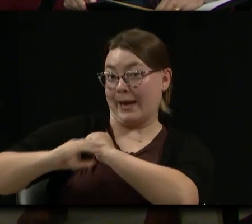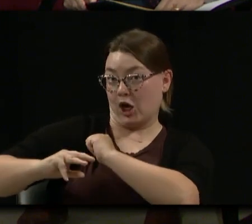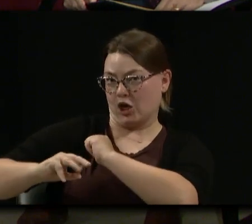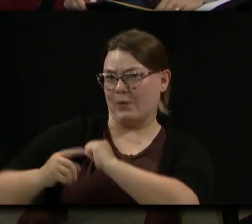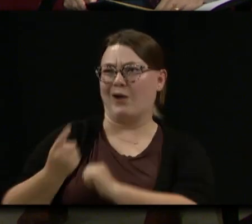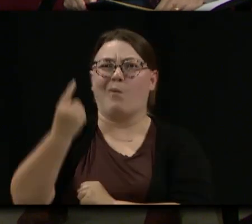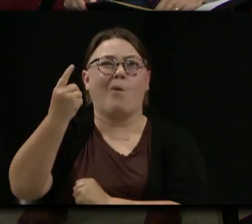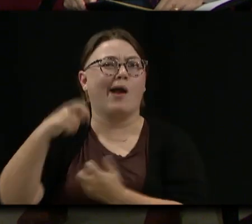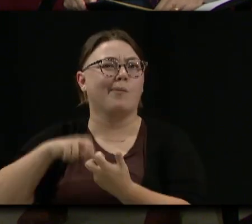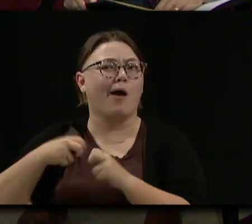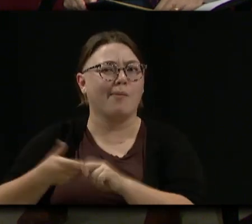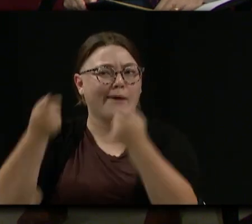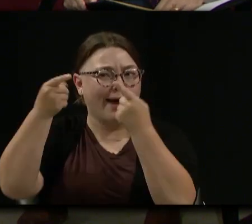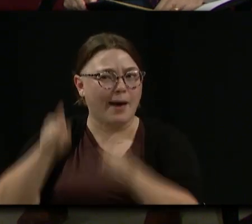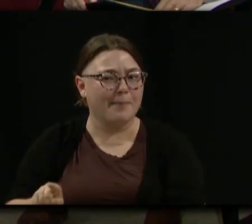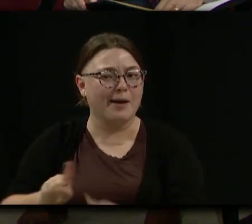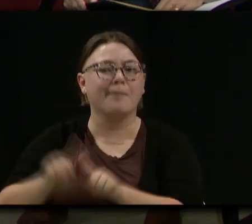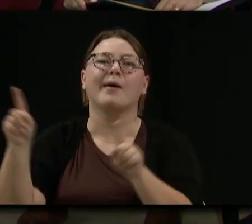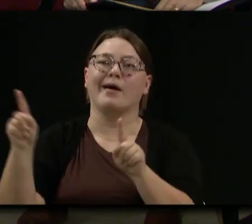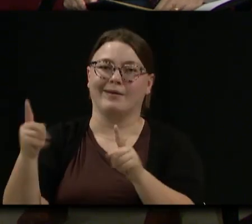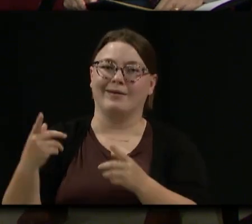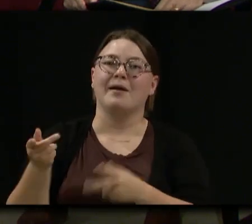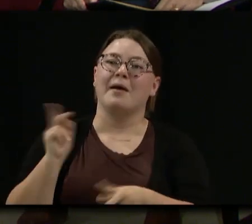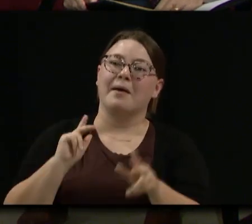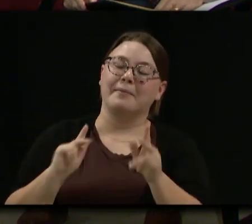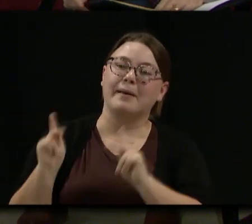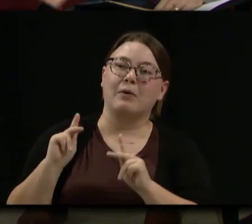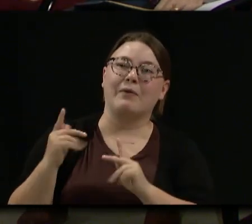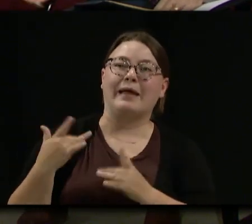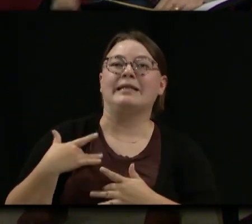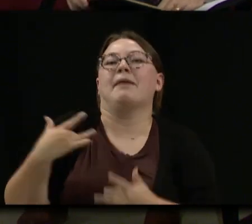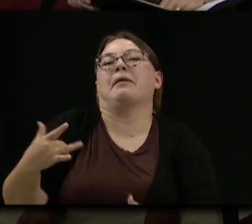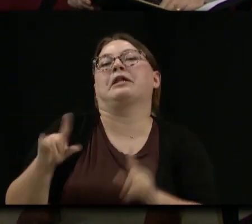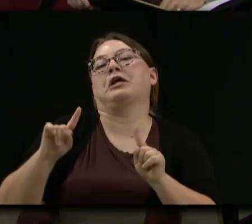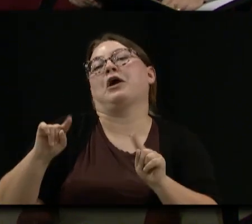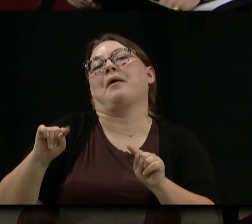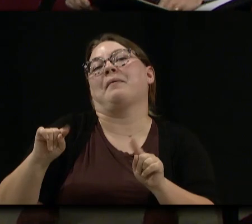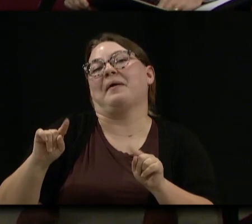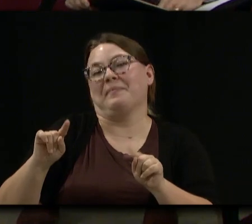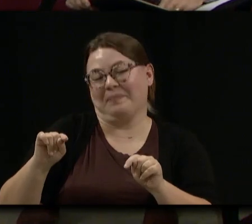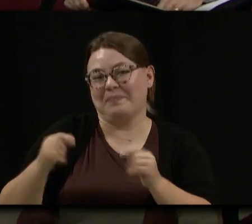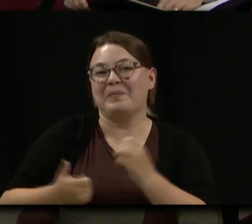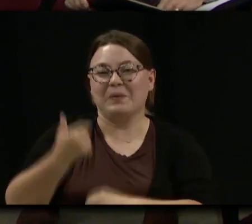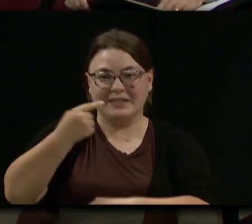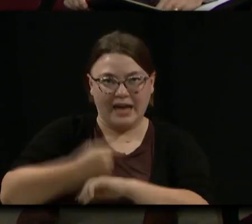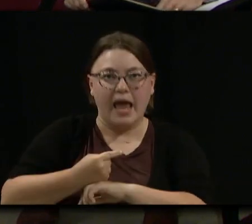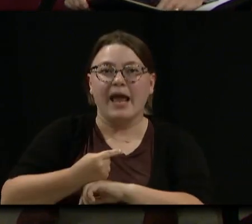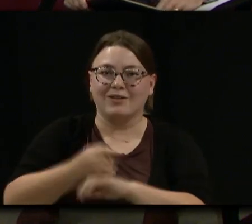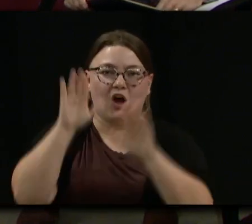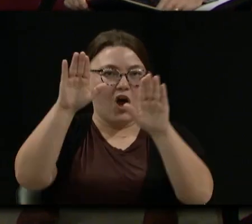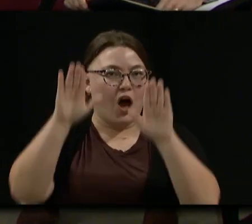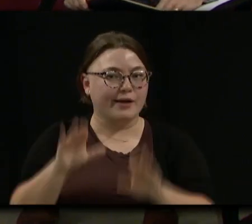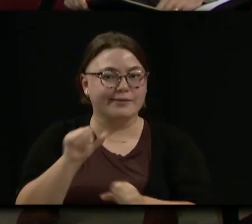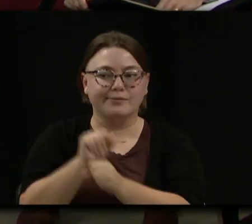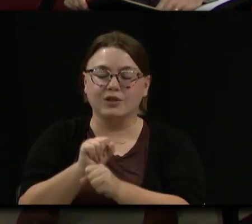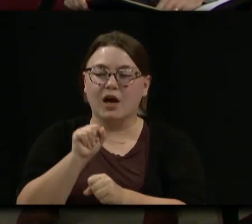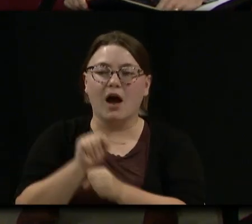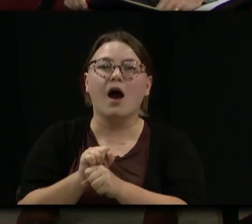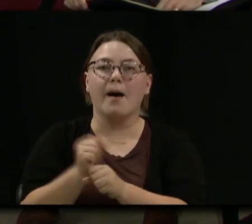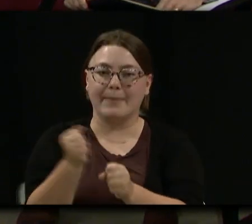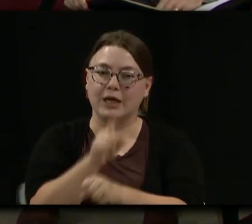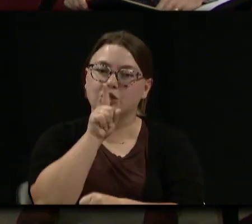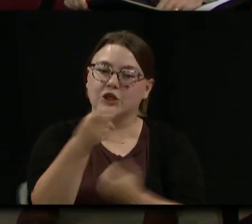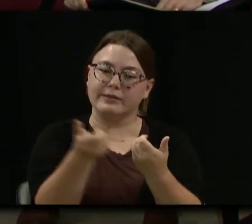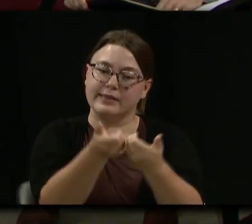incident, but the regular campaigners that were down there, and I'll say regular ones that I saw most of those days, did a great job, and they